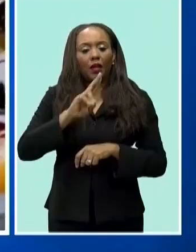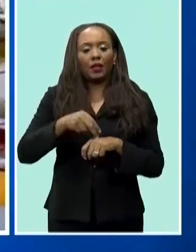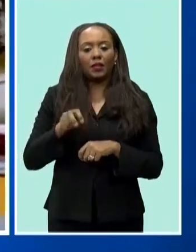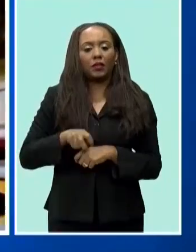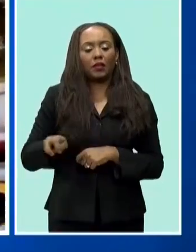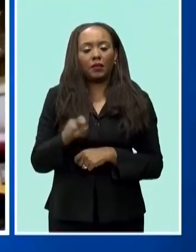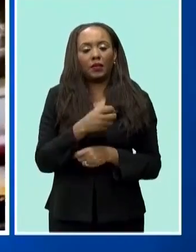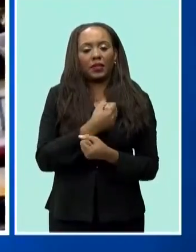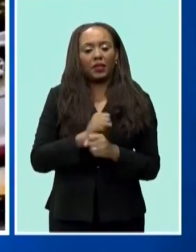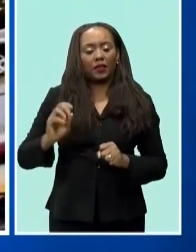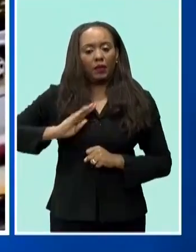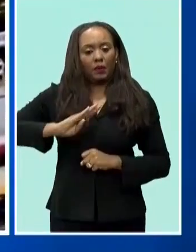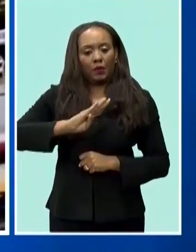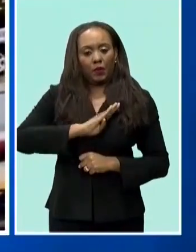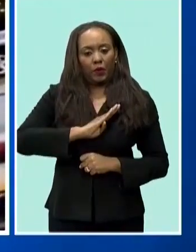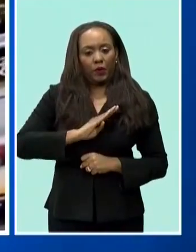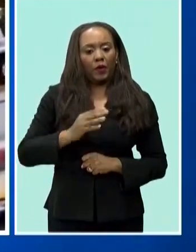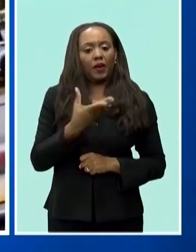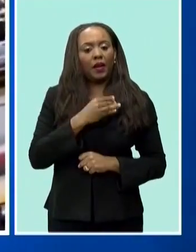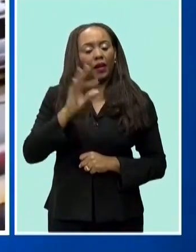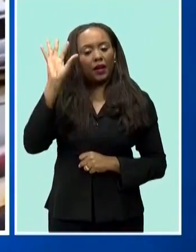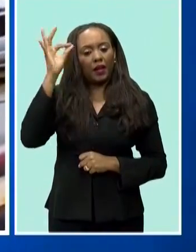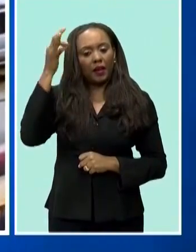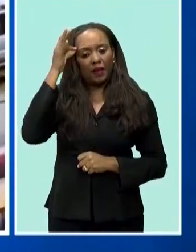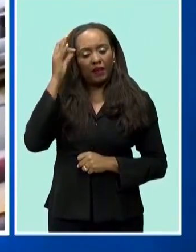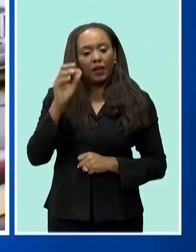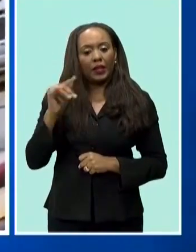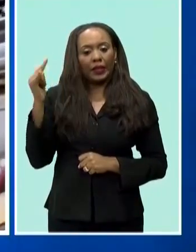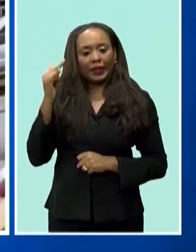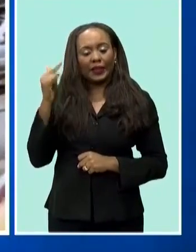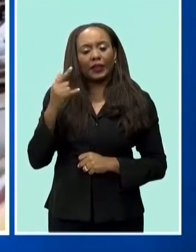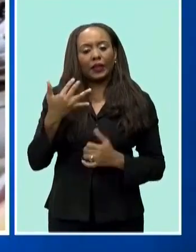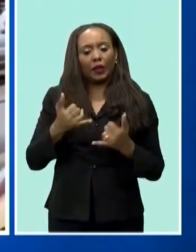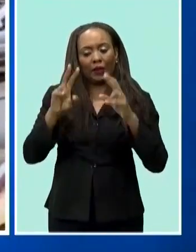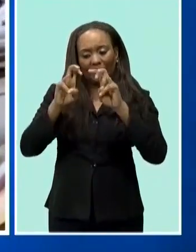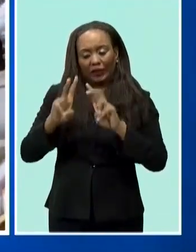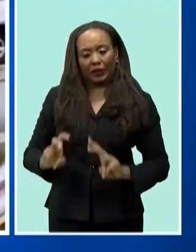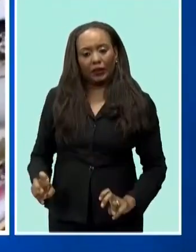Transportation Safety Board and the Federal Aviation Administration officials are currently investigating the incident.